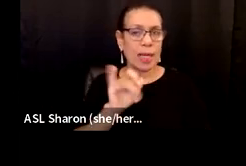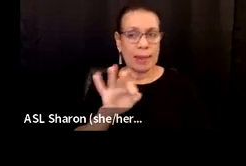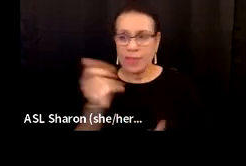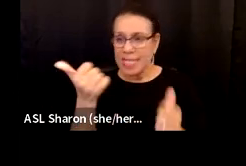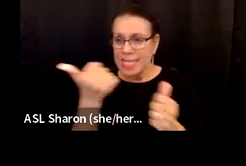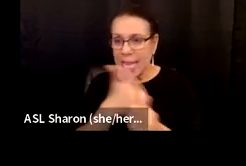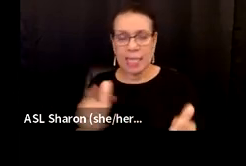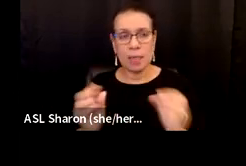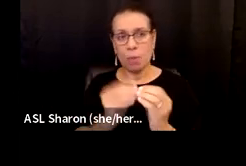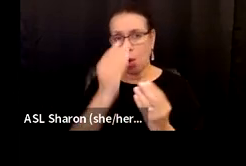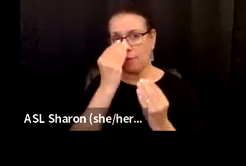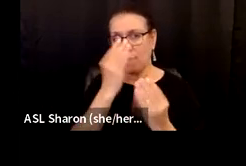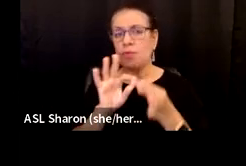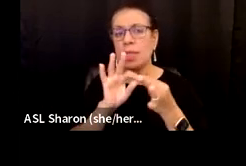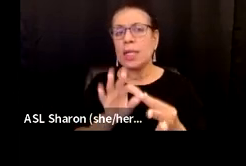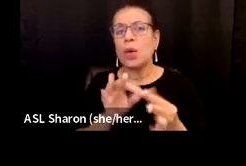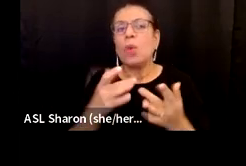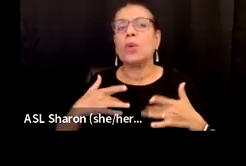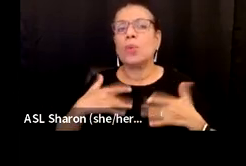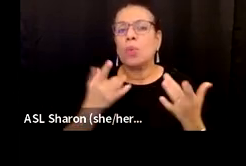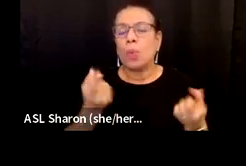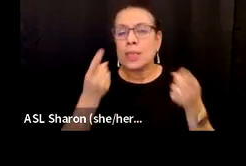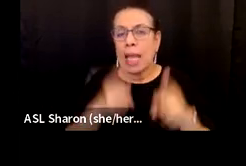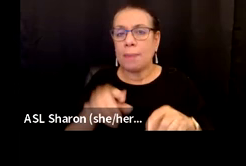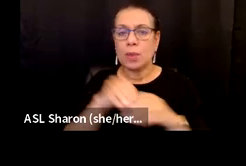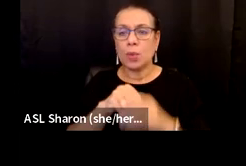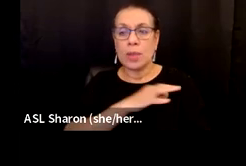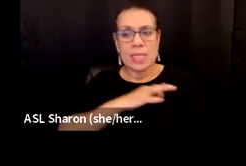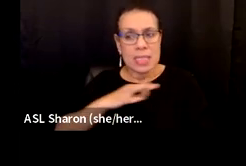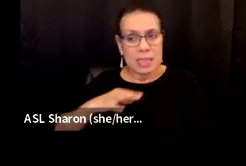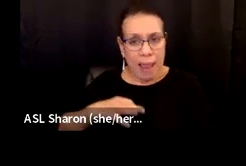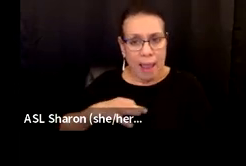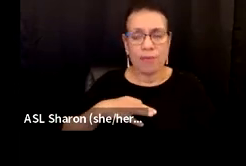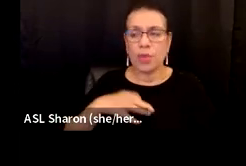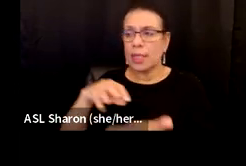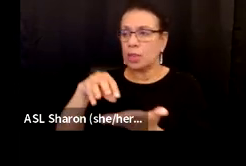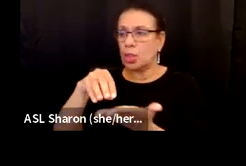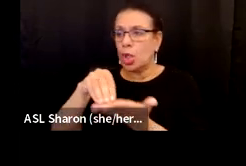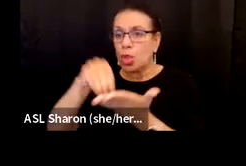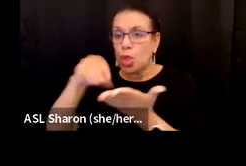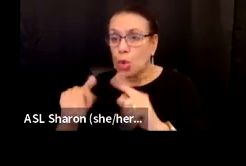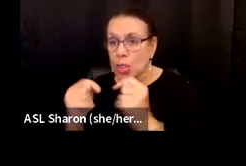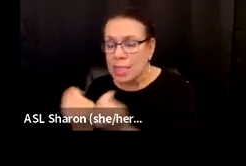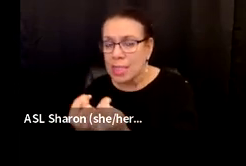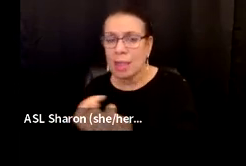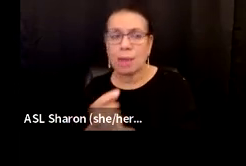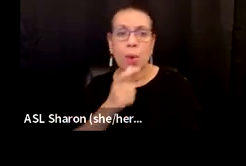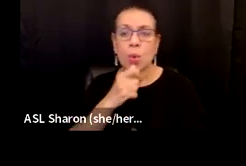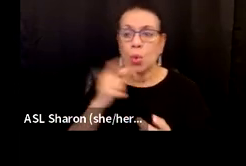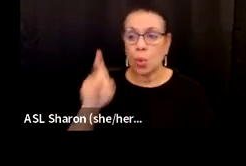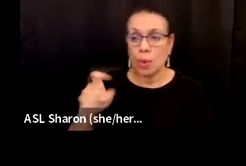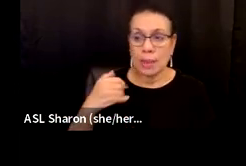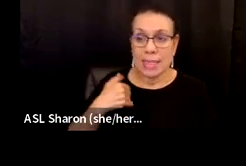families on the potential impact of staffing challenges on their students learning teams or students who have ieps